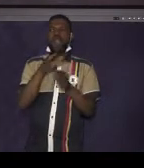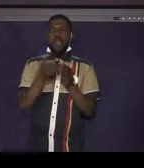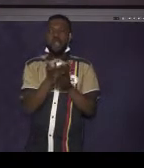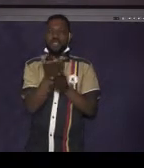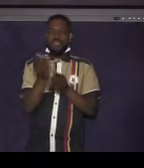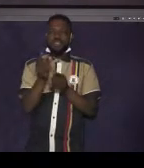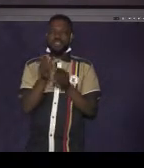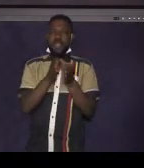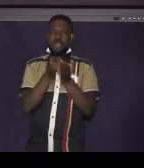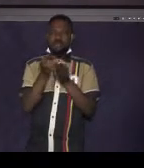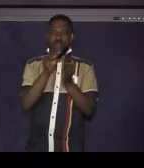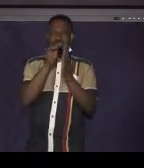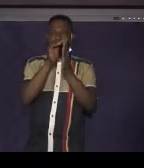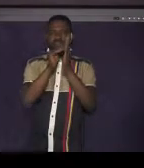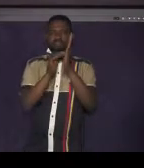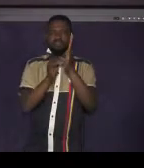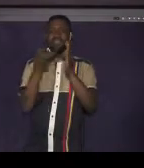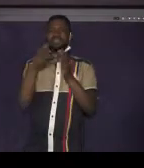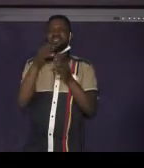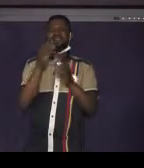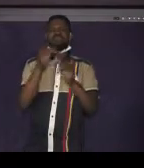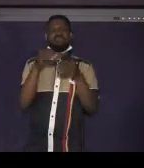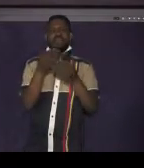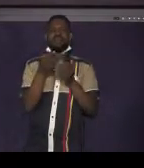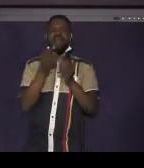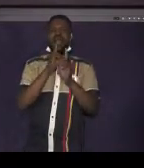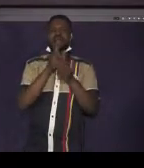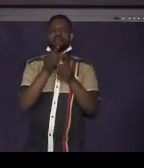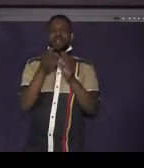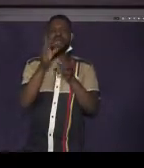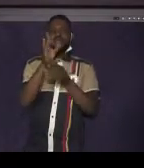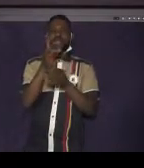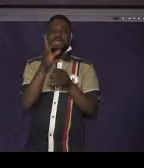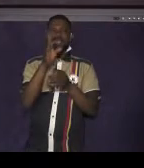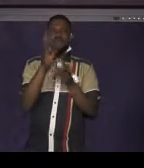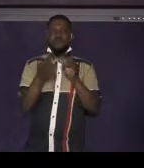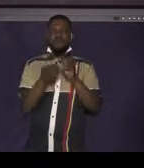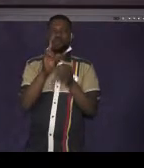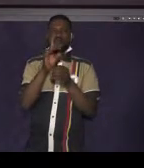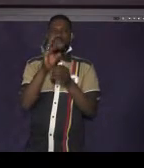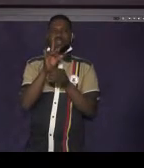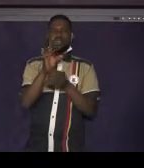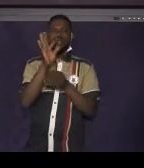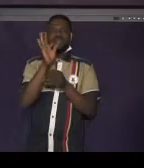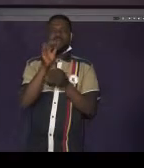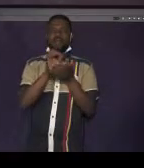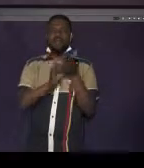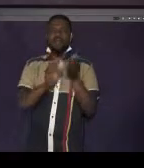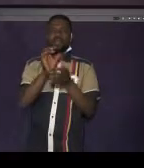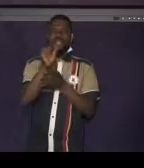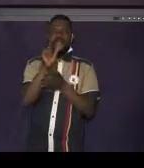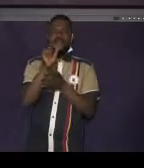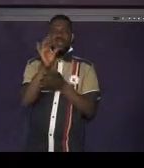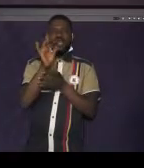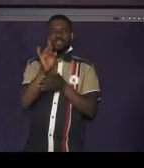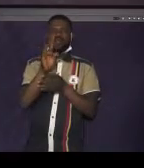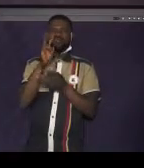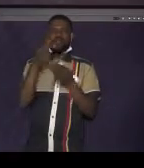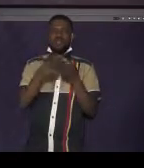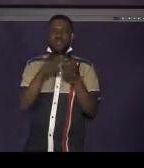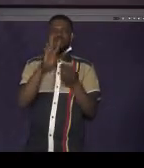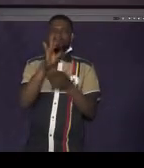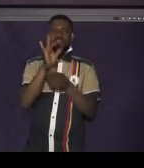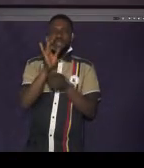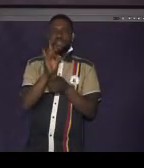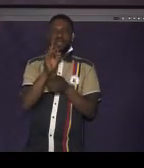these expressions here, they name the number 8. 7 plus 1 is 8. 19 minus 11 is 8. 2 times 4